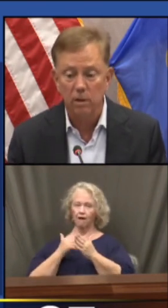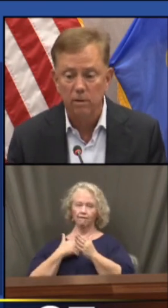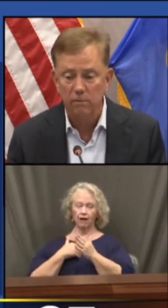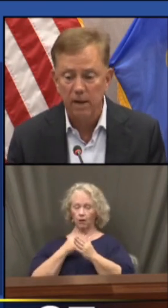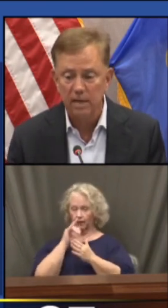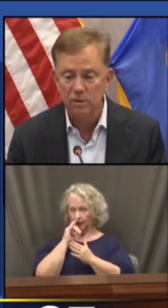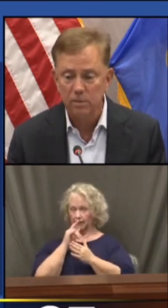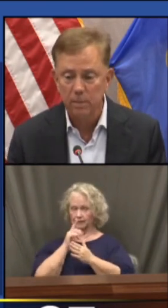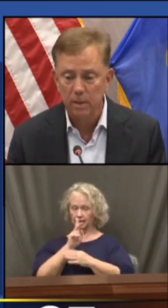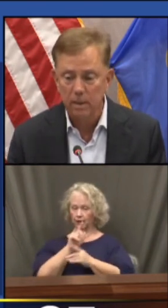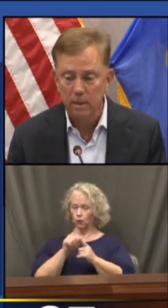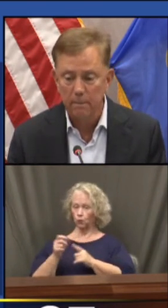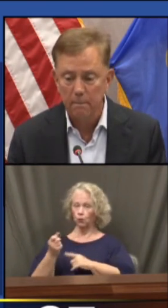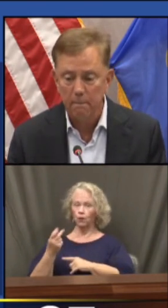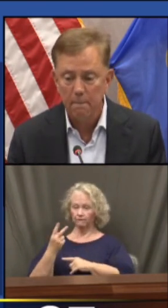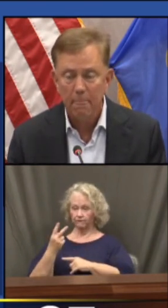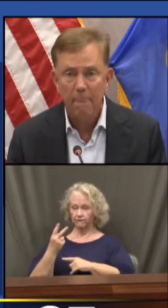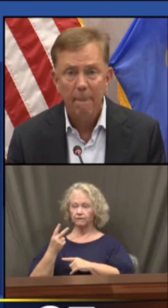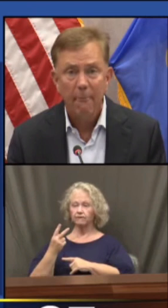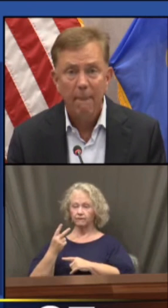through 12, has